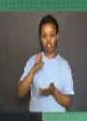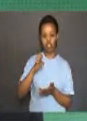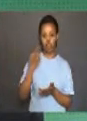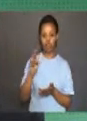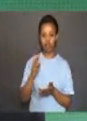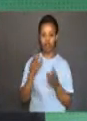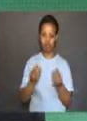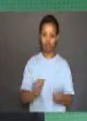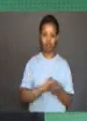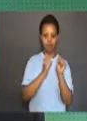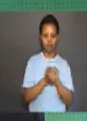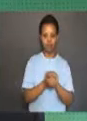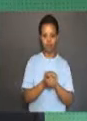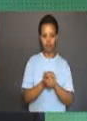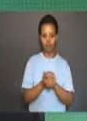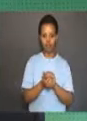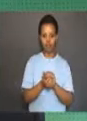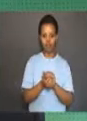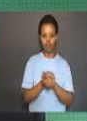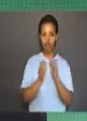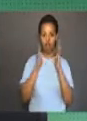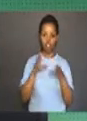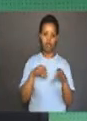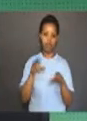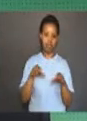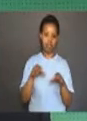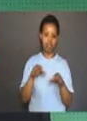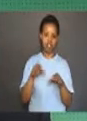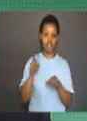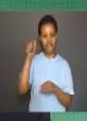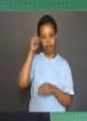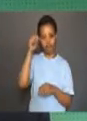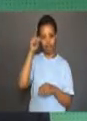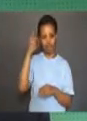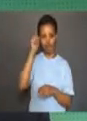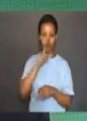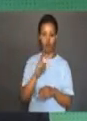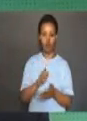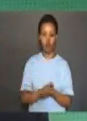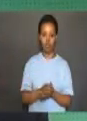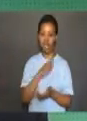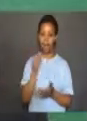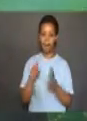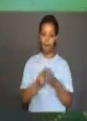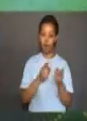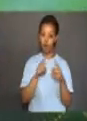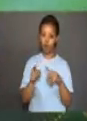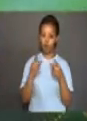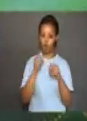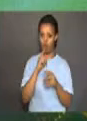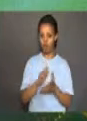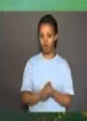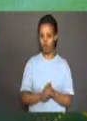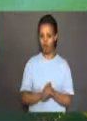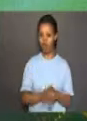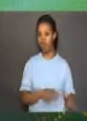on Lamarckian theory. Let us begin with an activity.